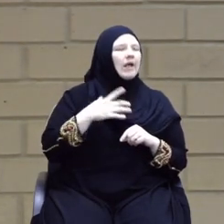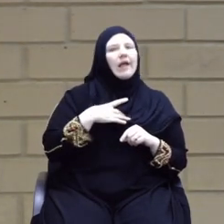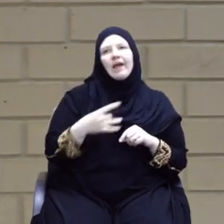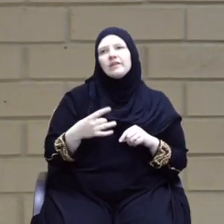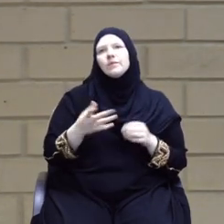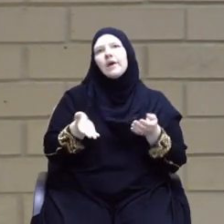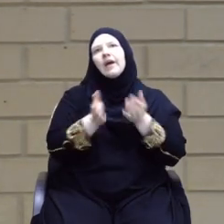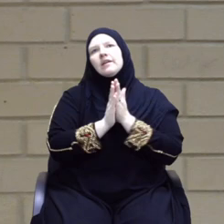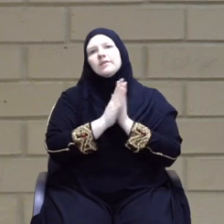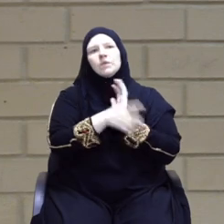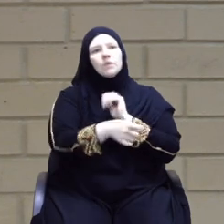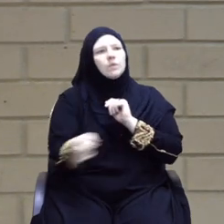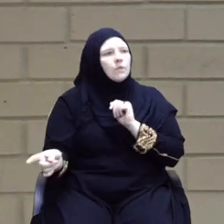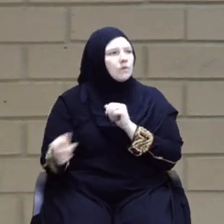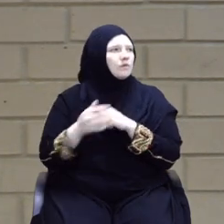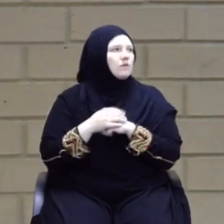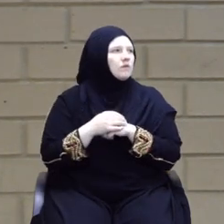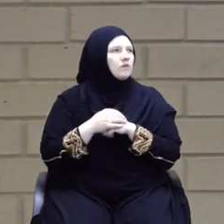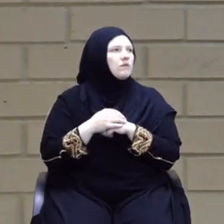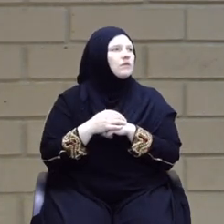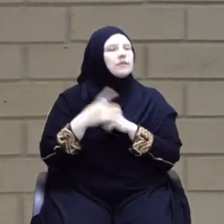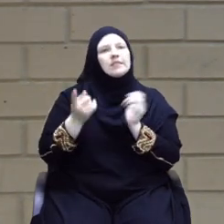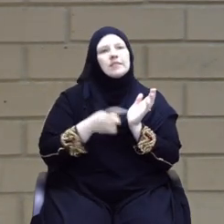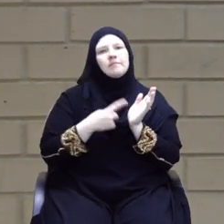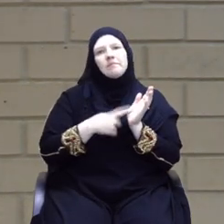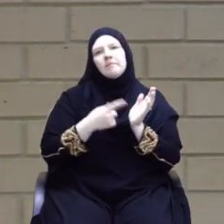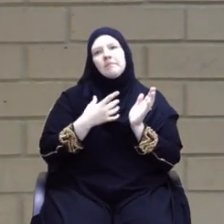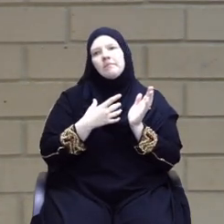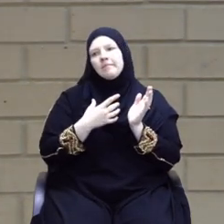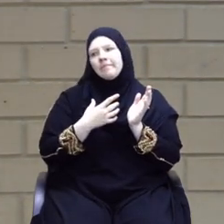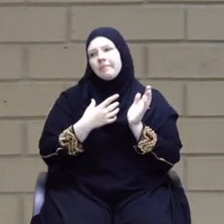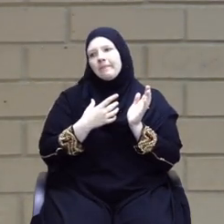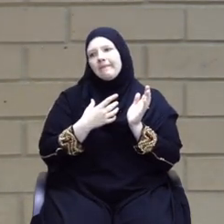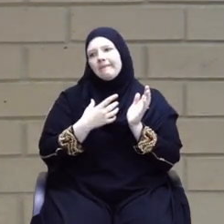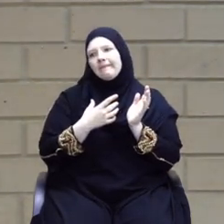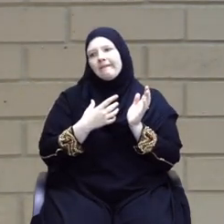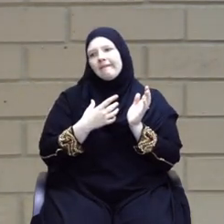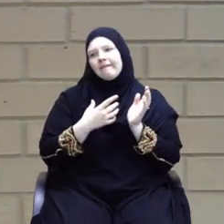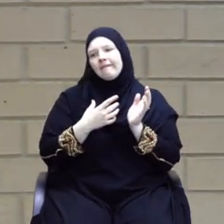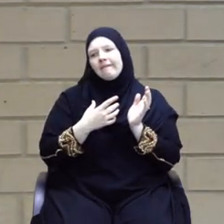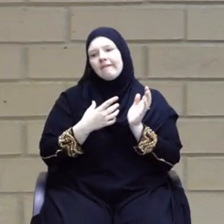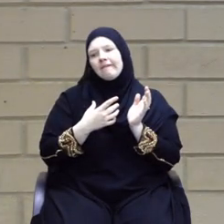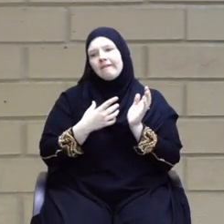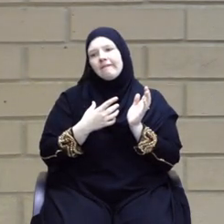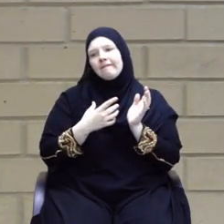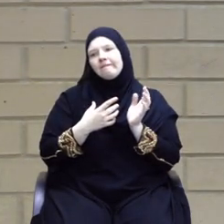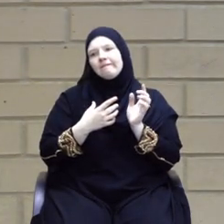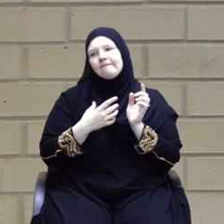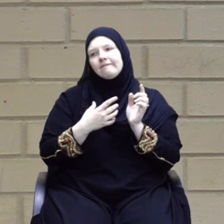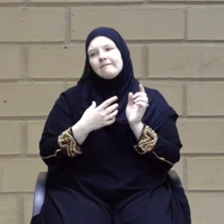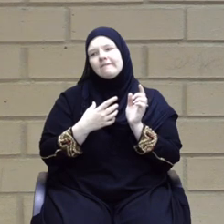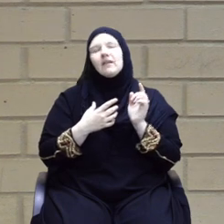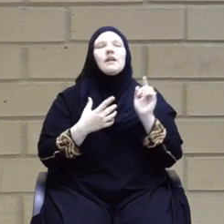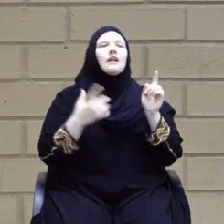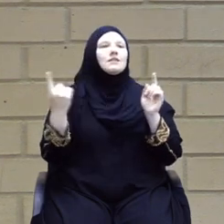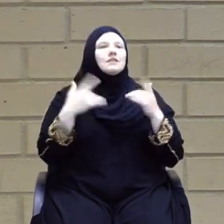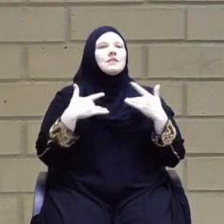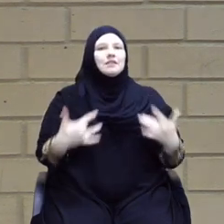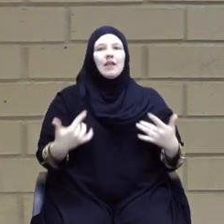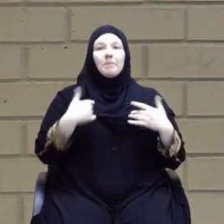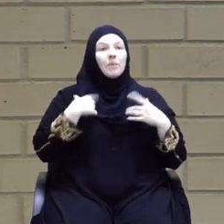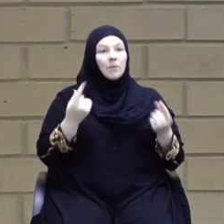put myself in this position where people are looking at me and say, oh my God, he's asking for money. But you